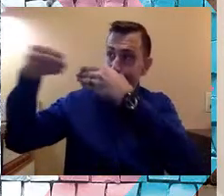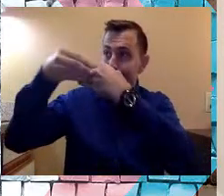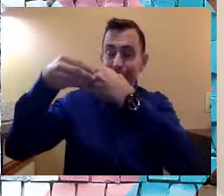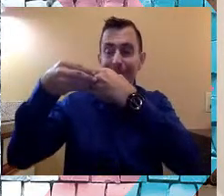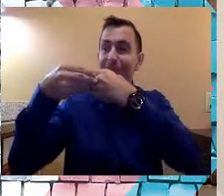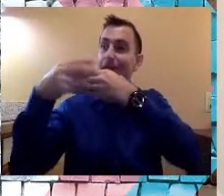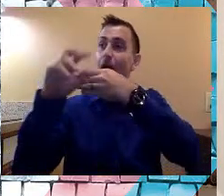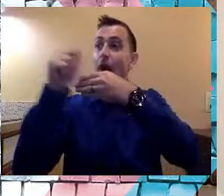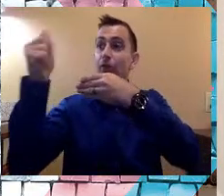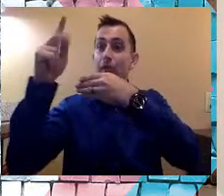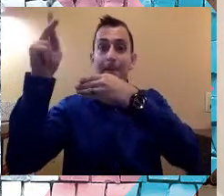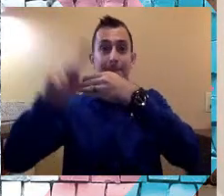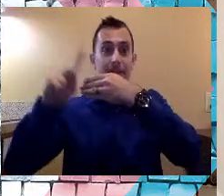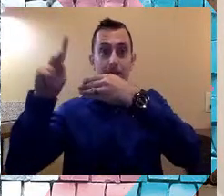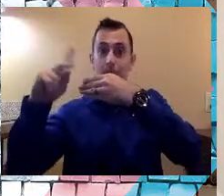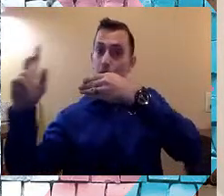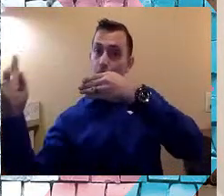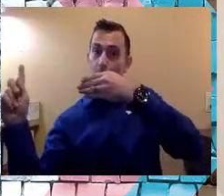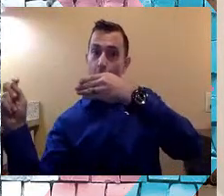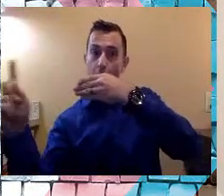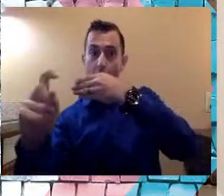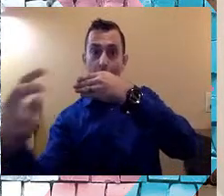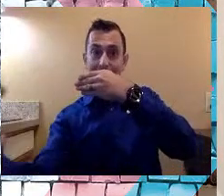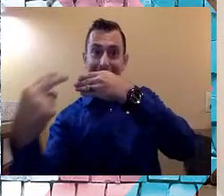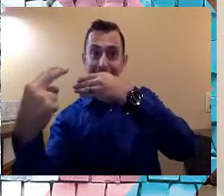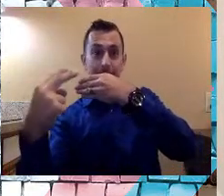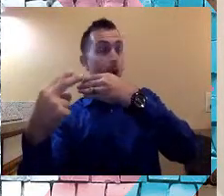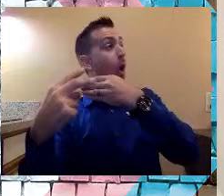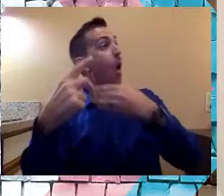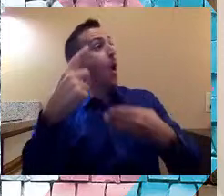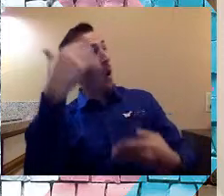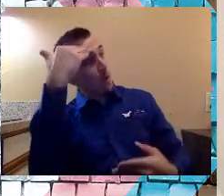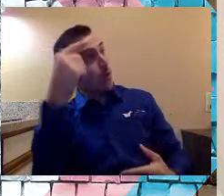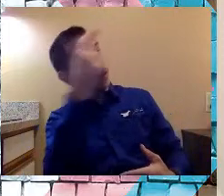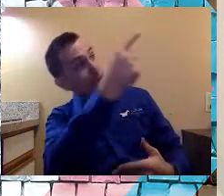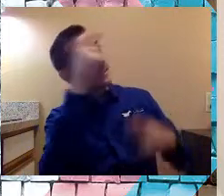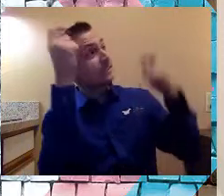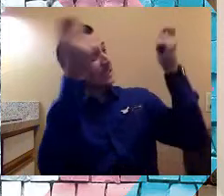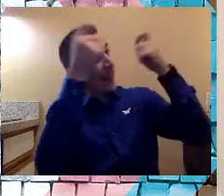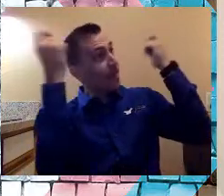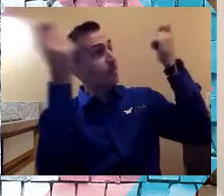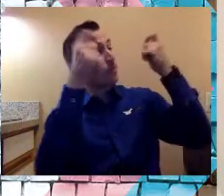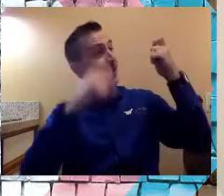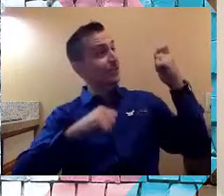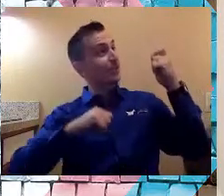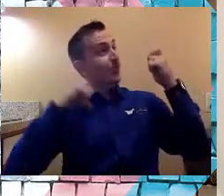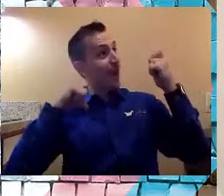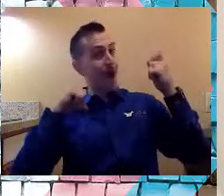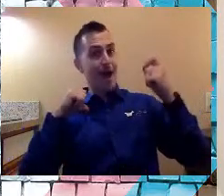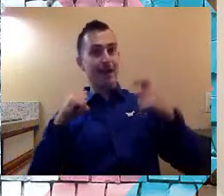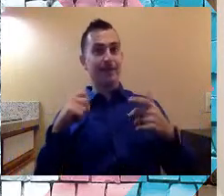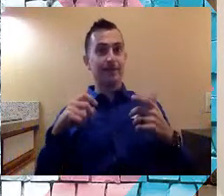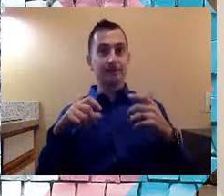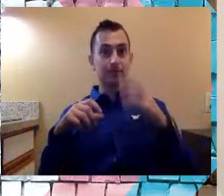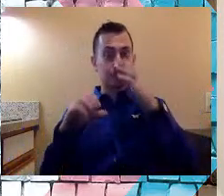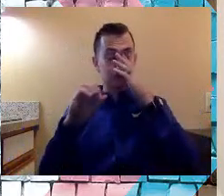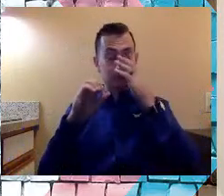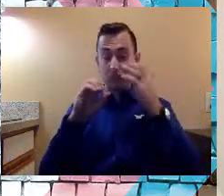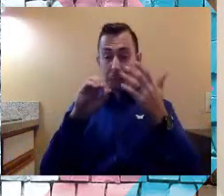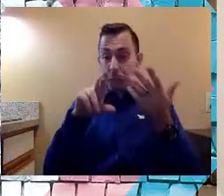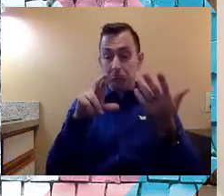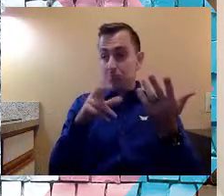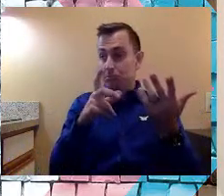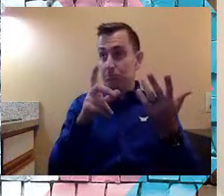You could hang it on the wall in your bedroom or on the refrigerator where a lot of great art goes. Or you could